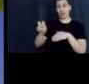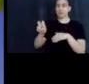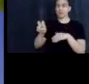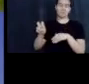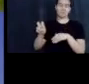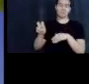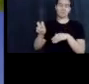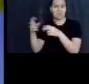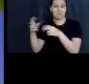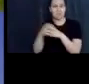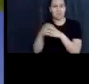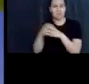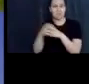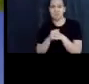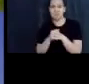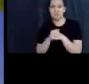moved to test option